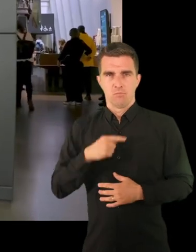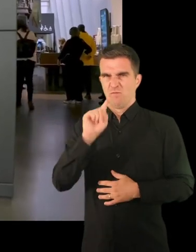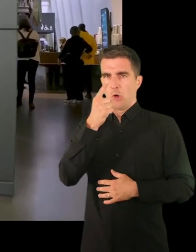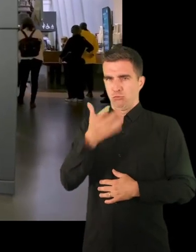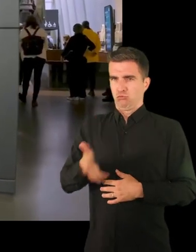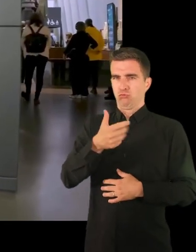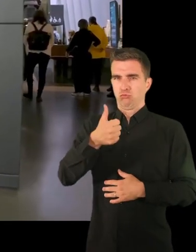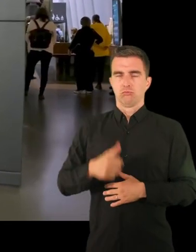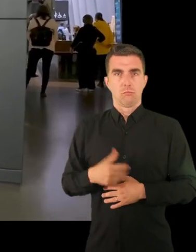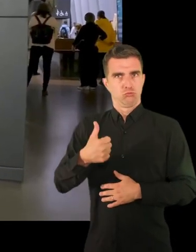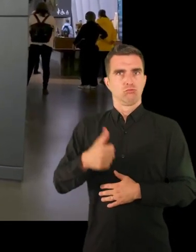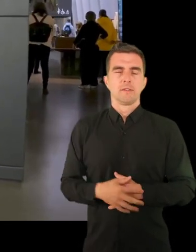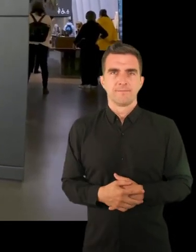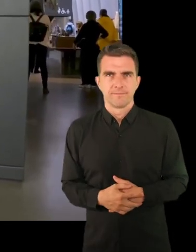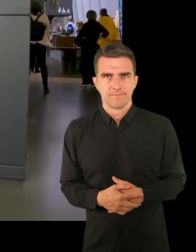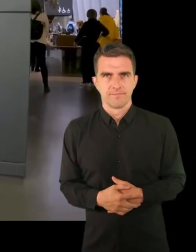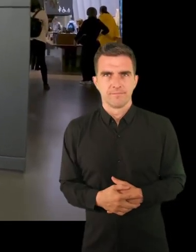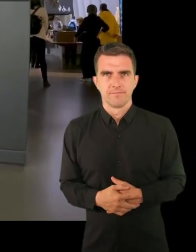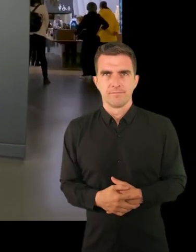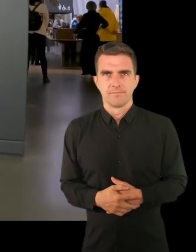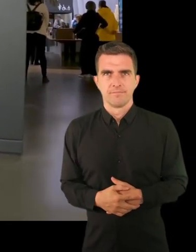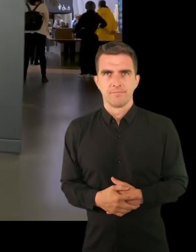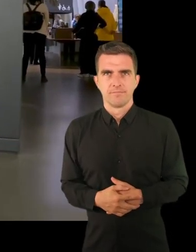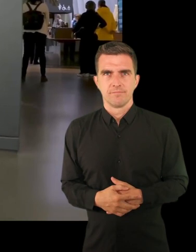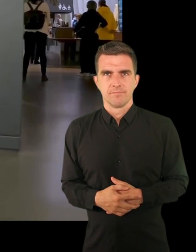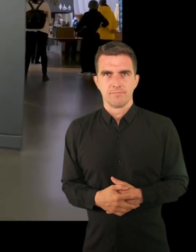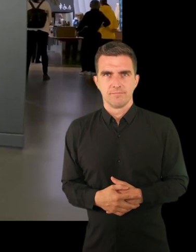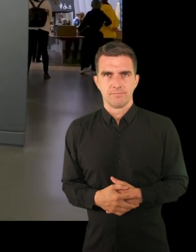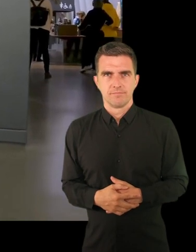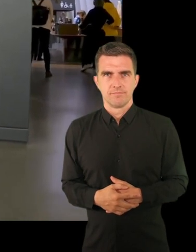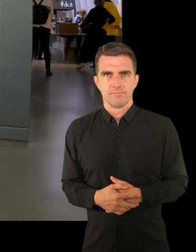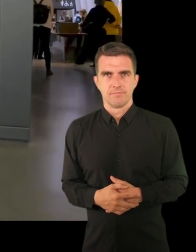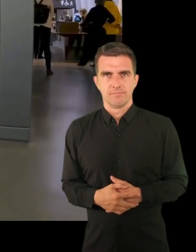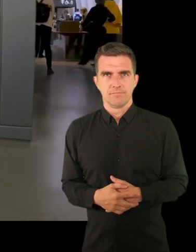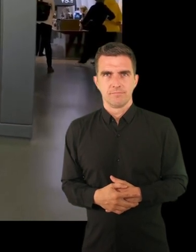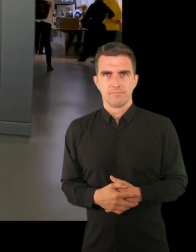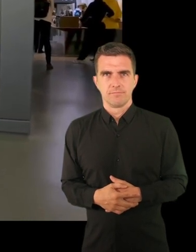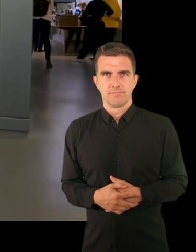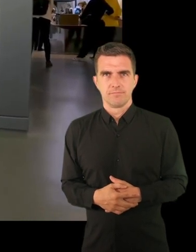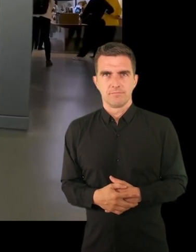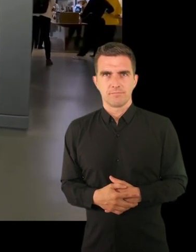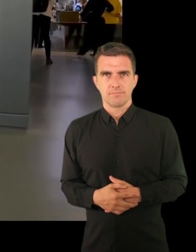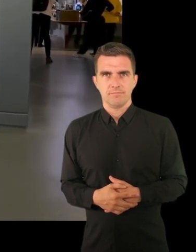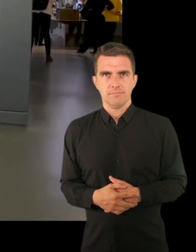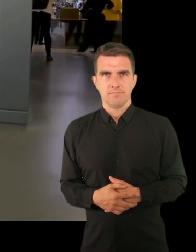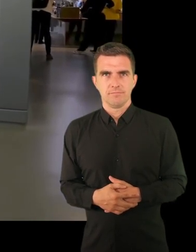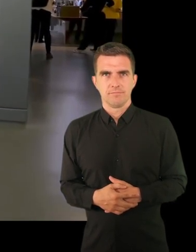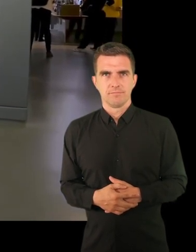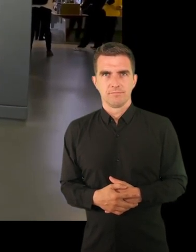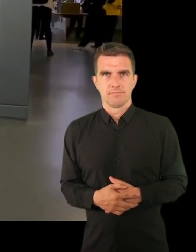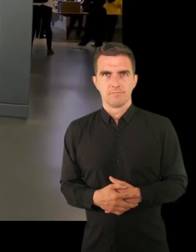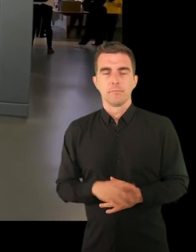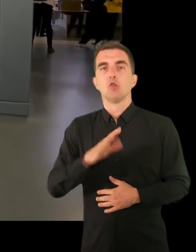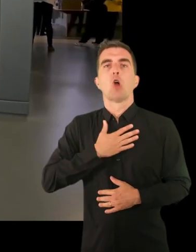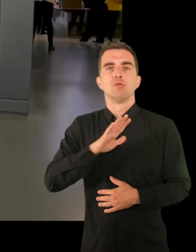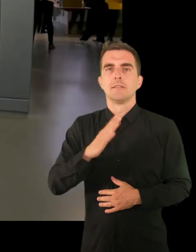you go first. Cool. Isaac reverses out of a lift and Saida follows him. Later, Jenny interviews disability activist and access professional Dr.